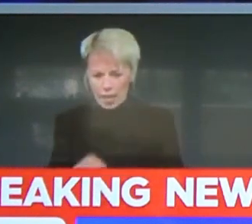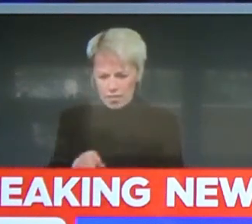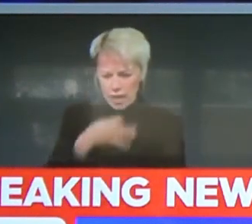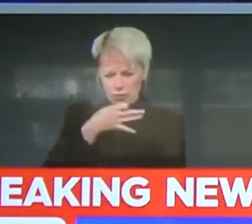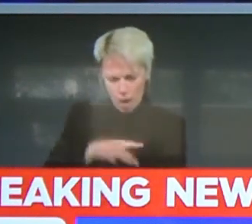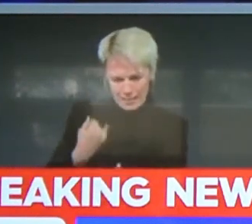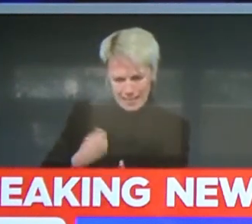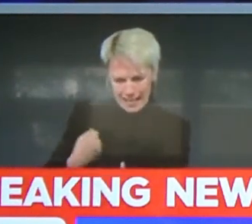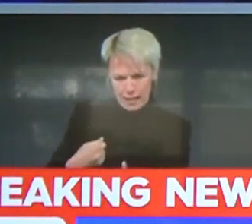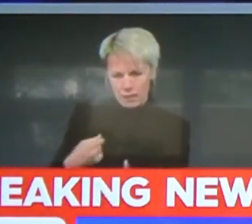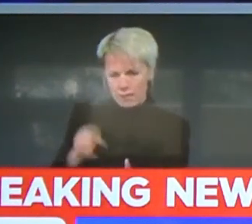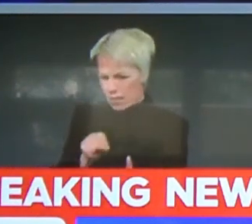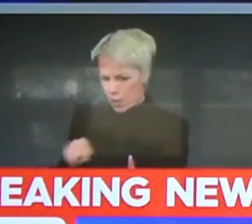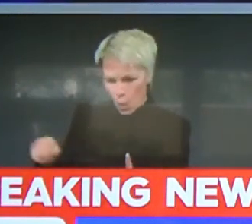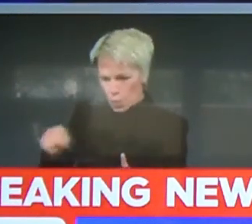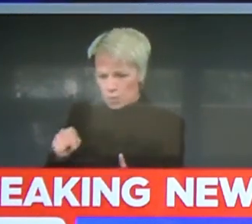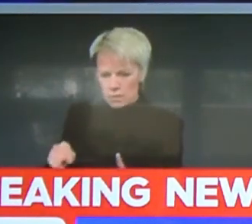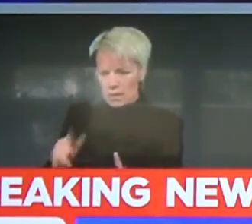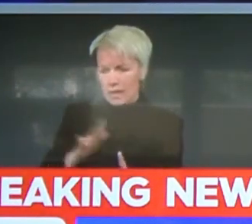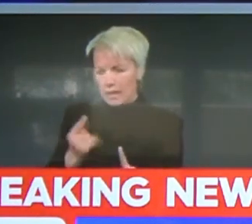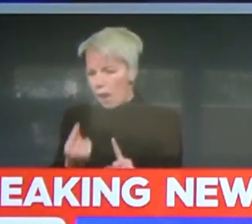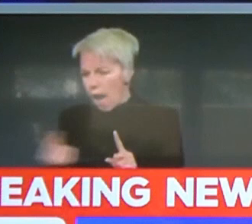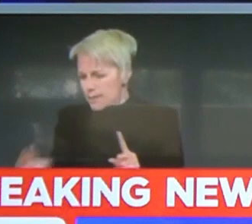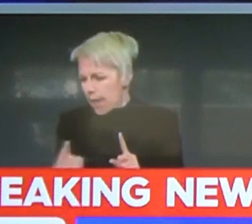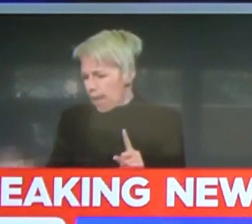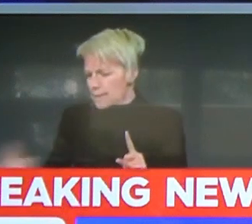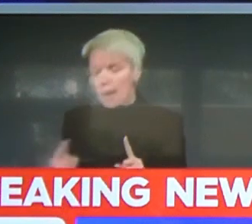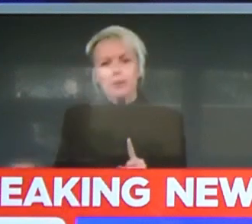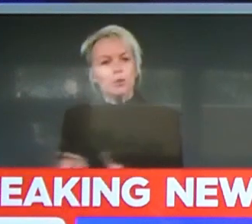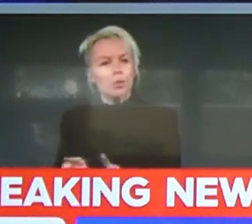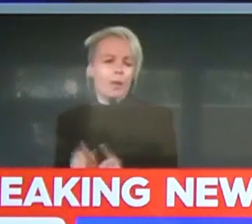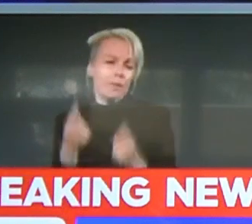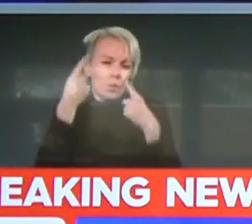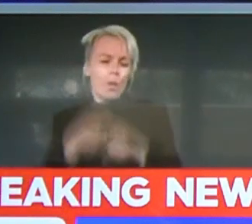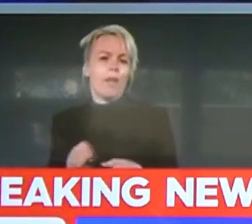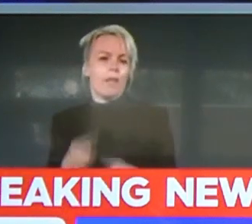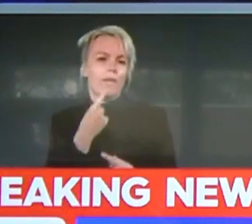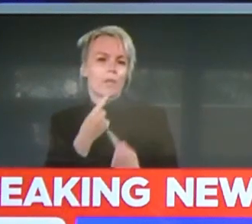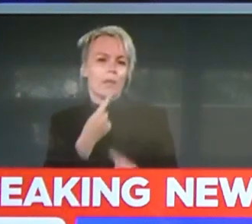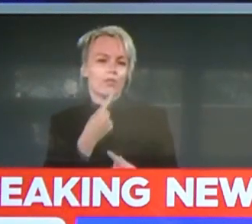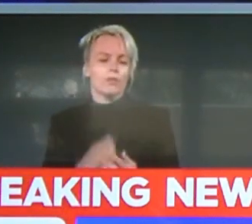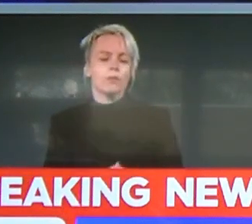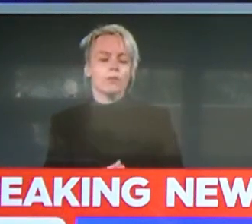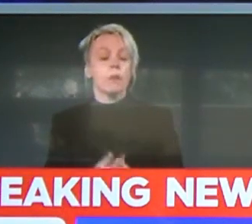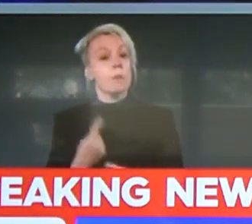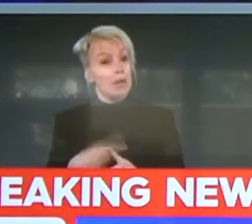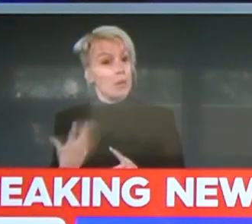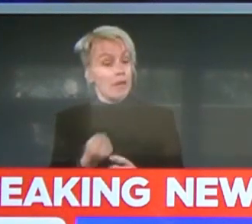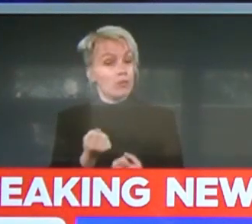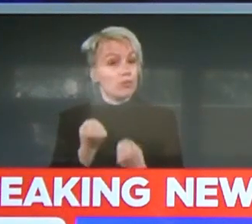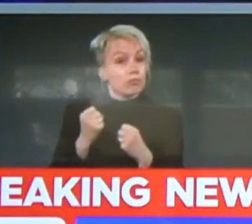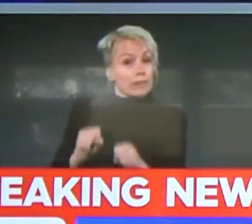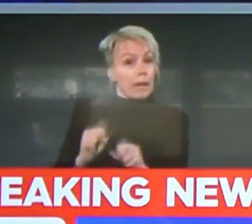and you would quarantine all of those contacts. And of course we need to do measures to protect vulnerable teachers,